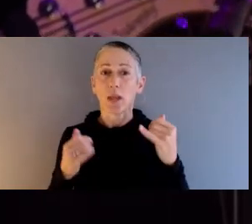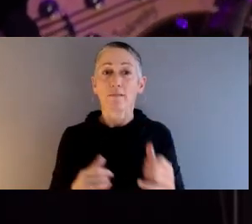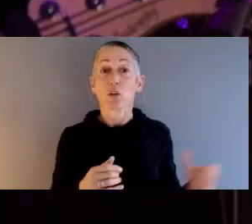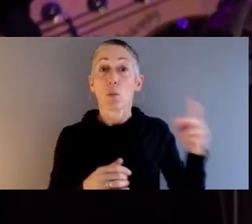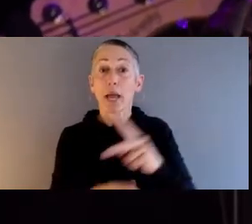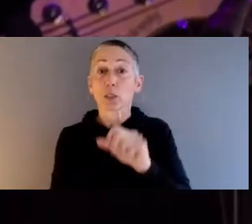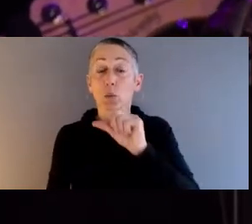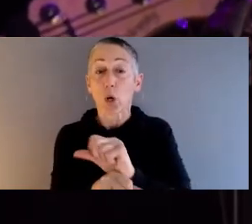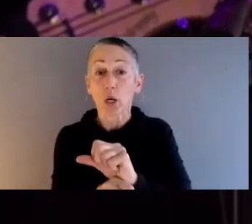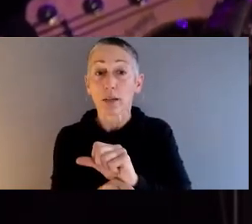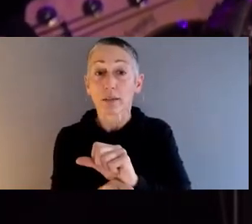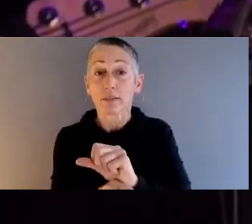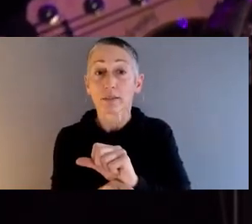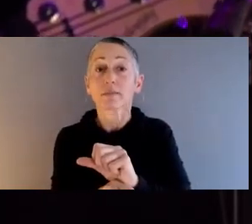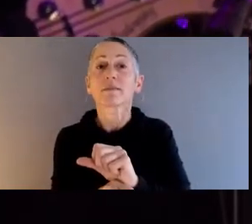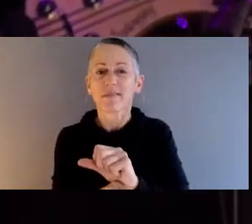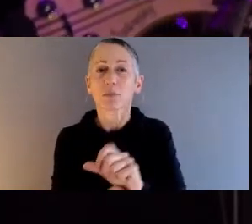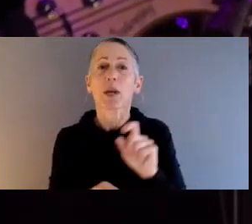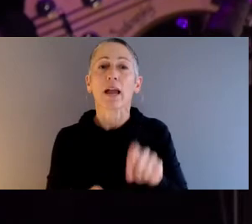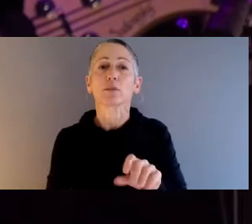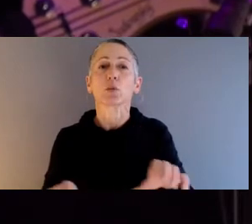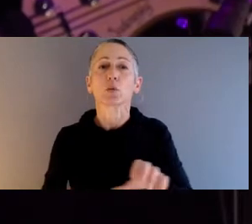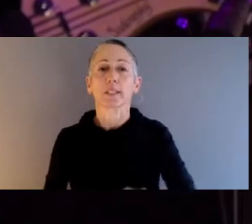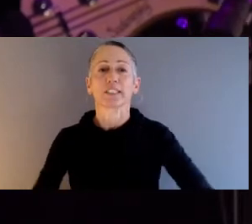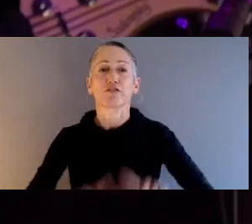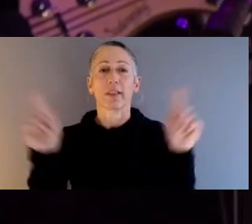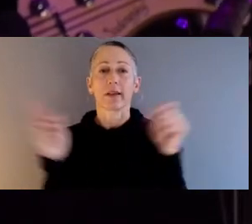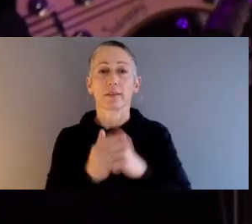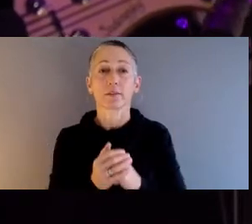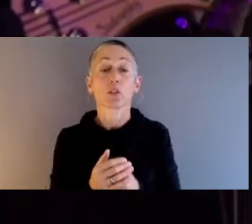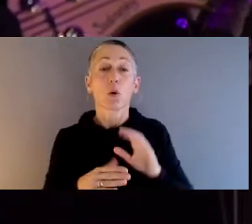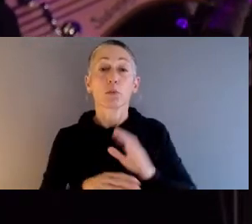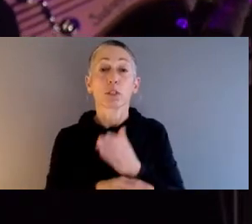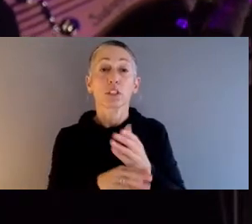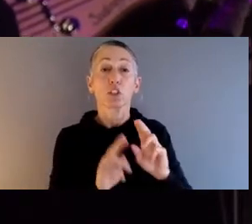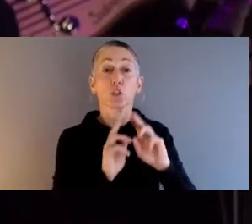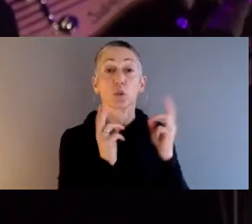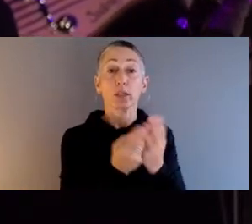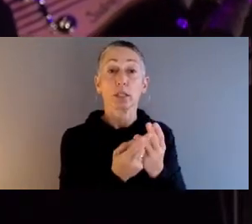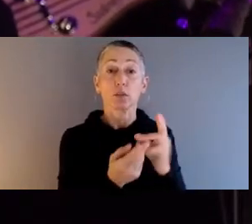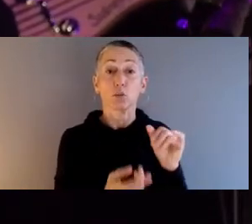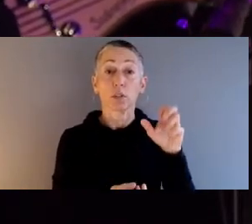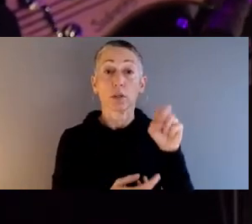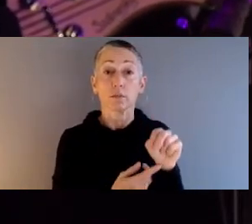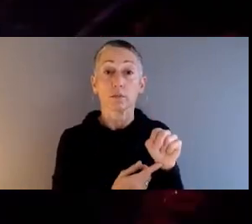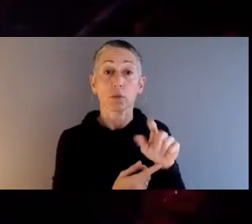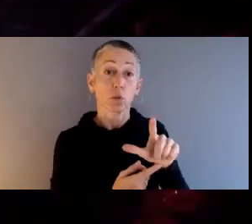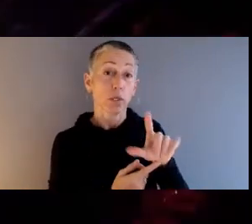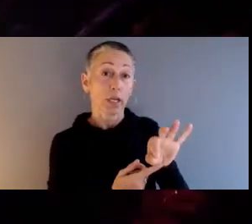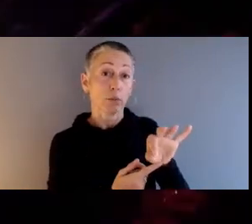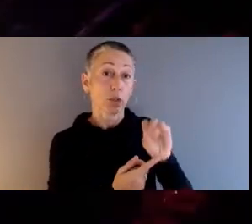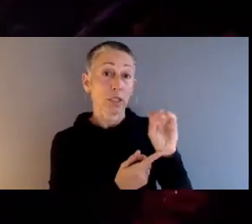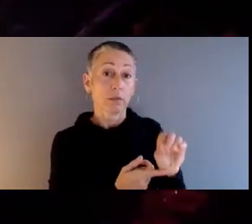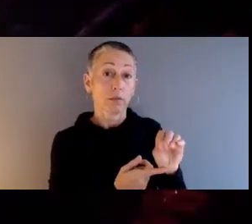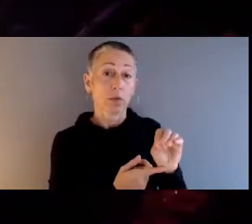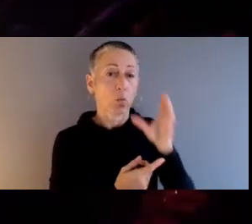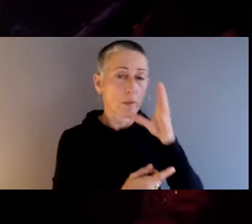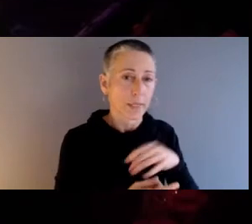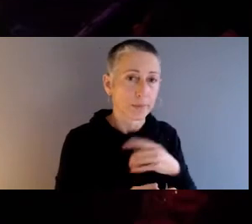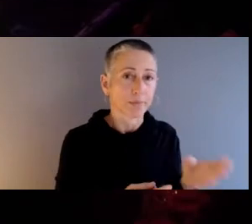year that in the New York City Musicians Union, only 29% of its members are women, 4%